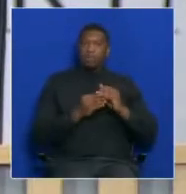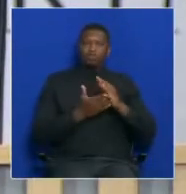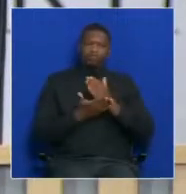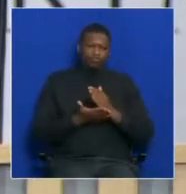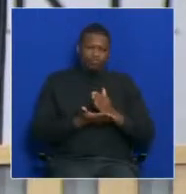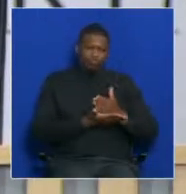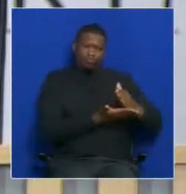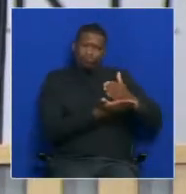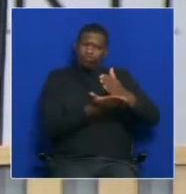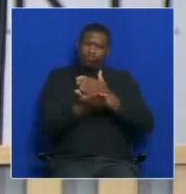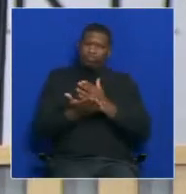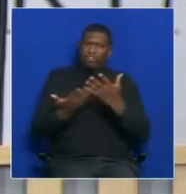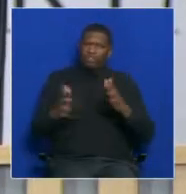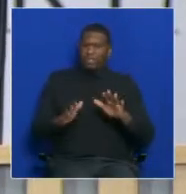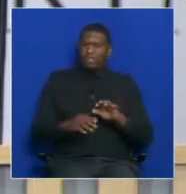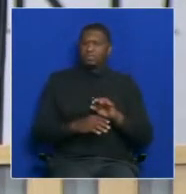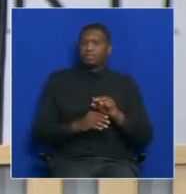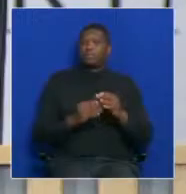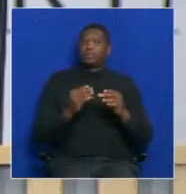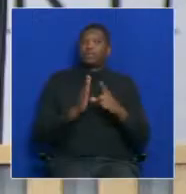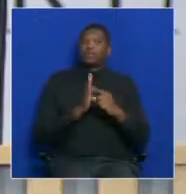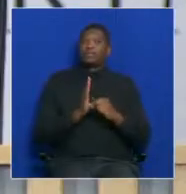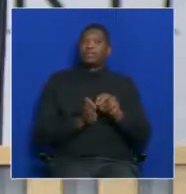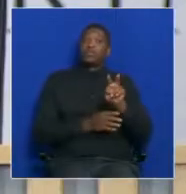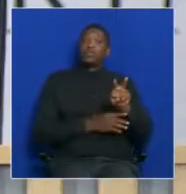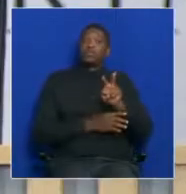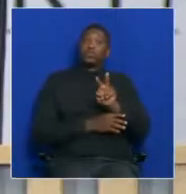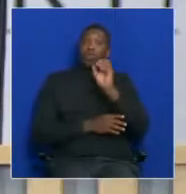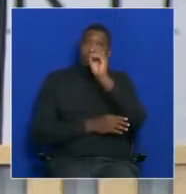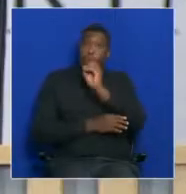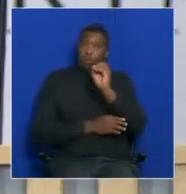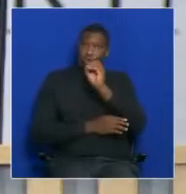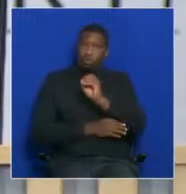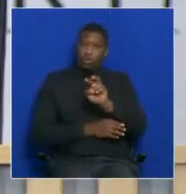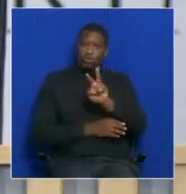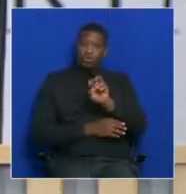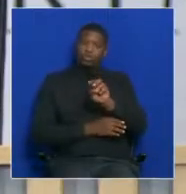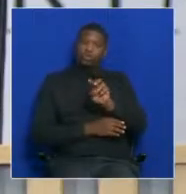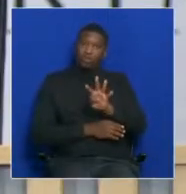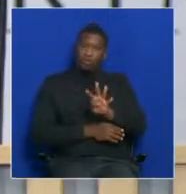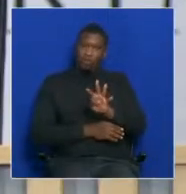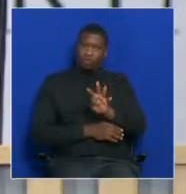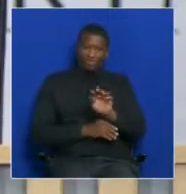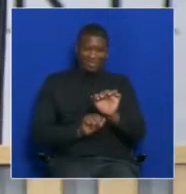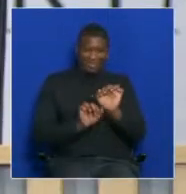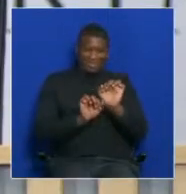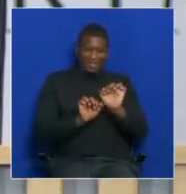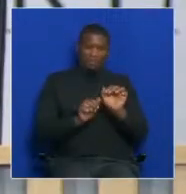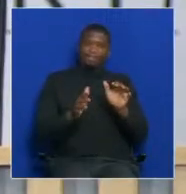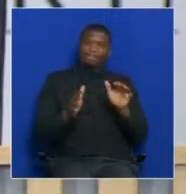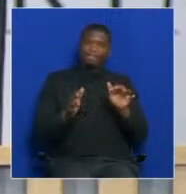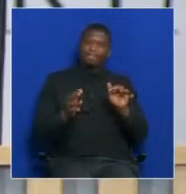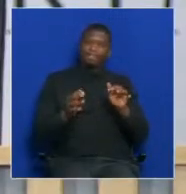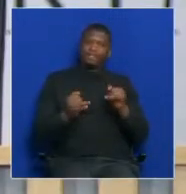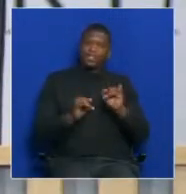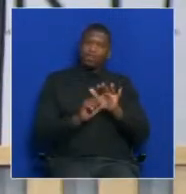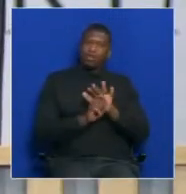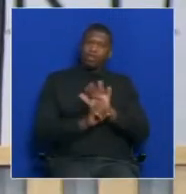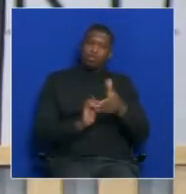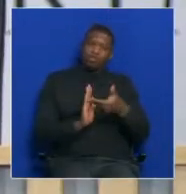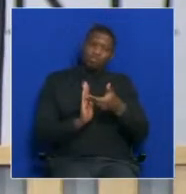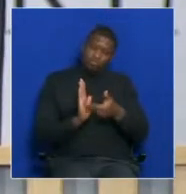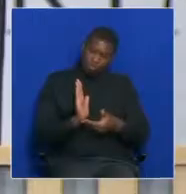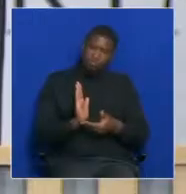October 2024 at 11:31. It is, in substance and in the manner of its adoption,